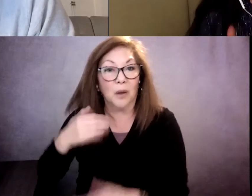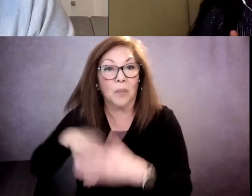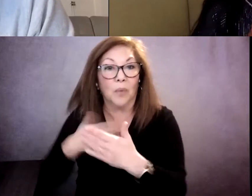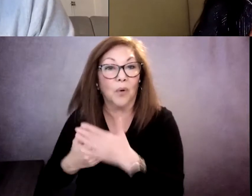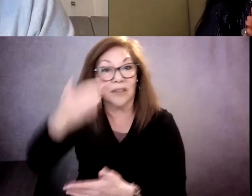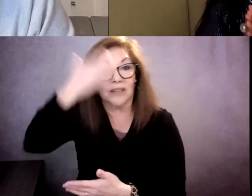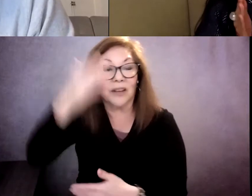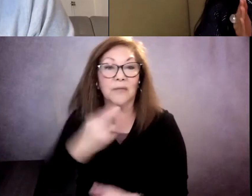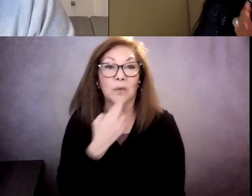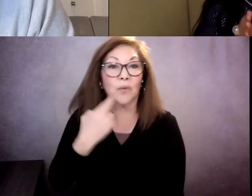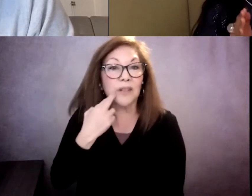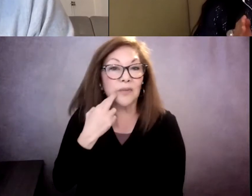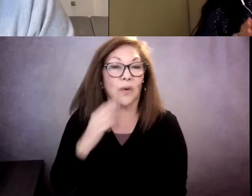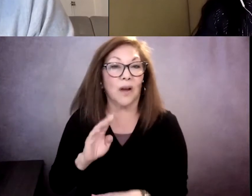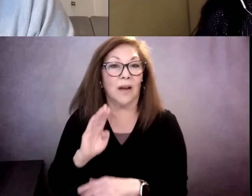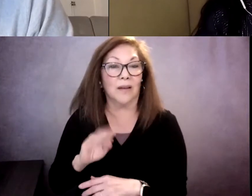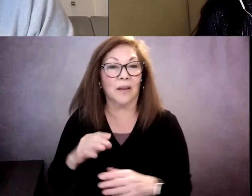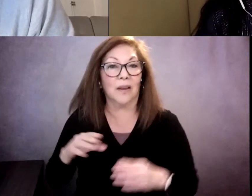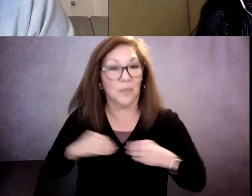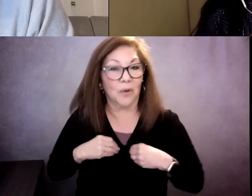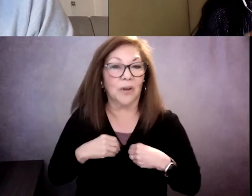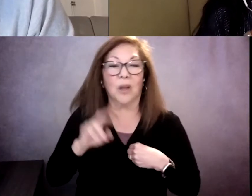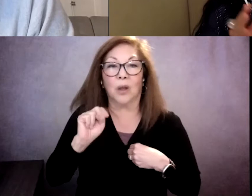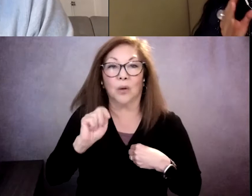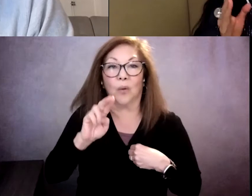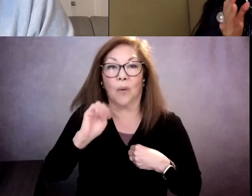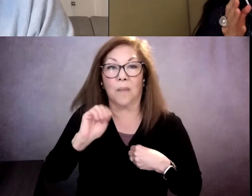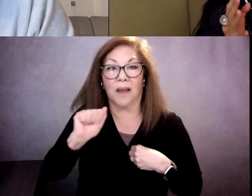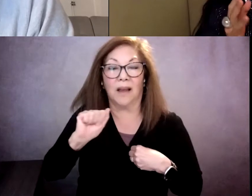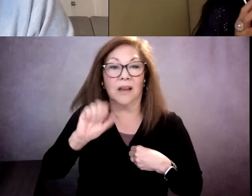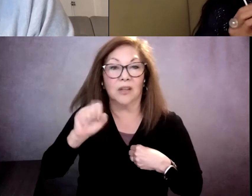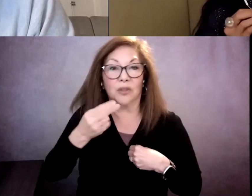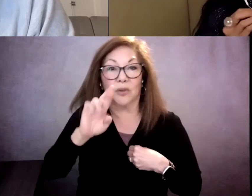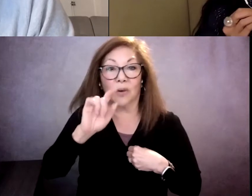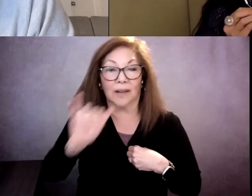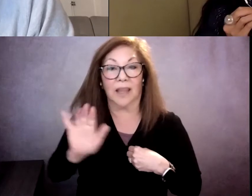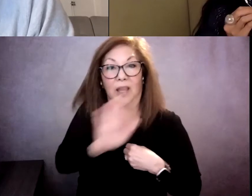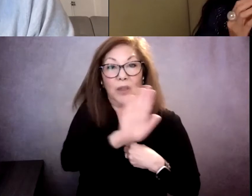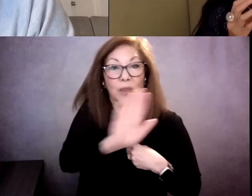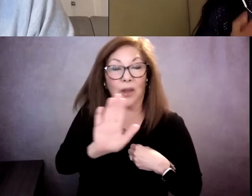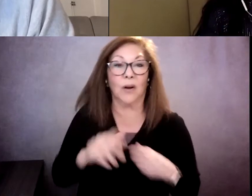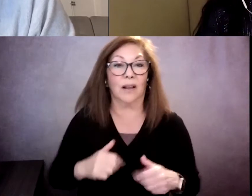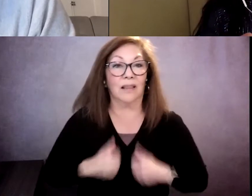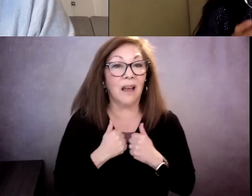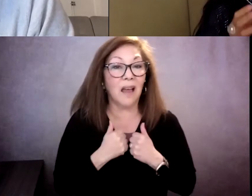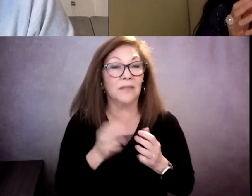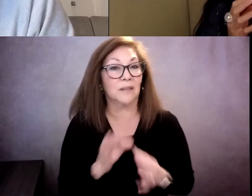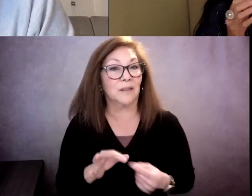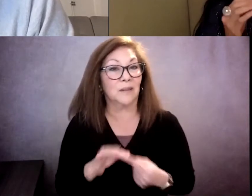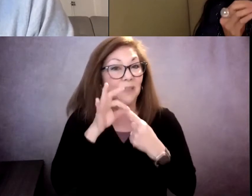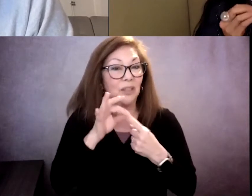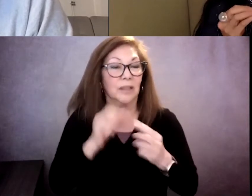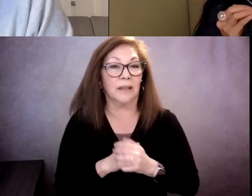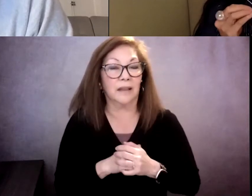and restaurateur Norma Shirley, that in their lives, in particular,